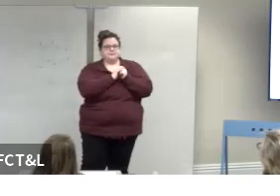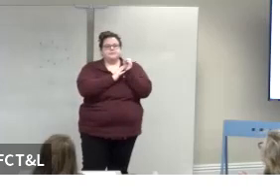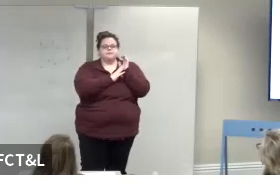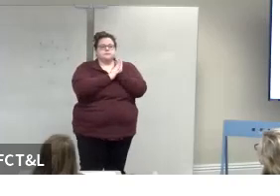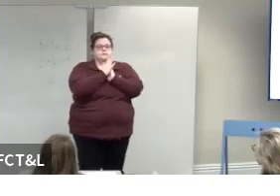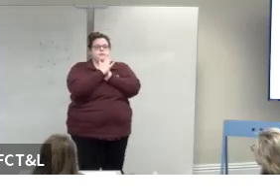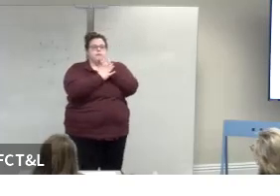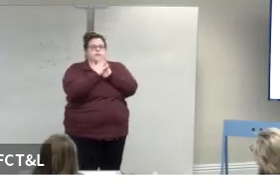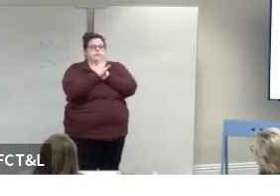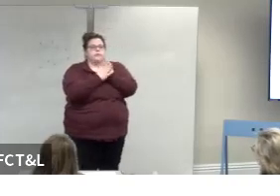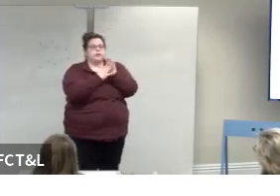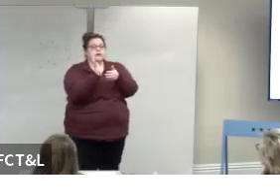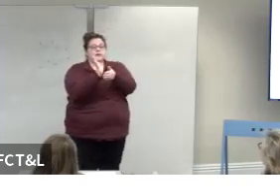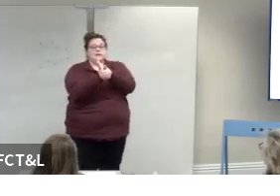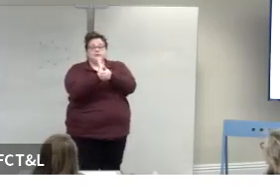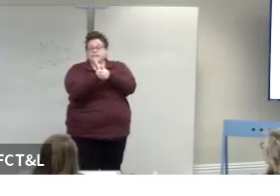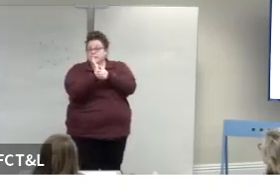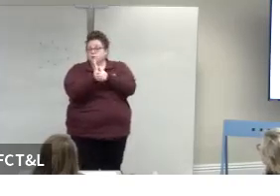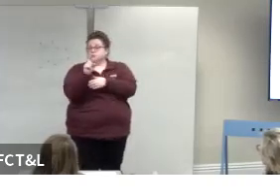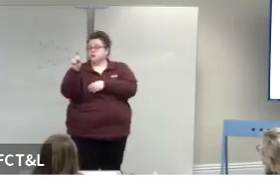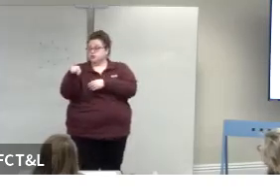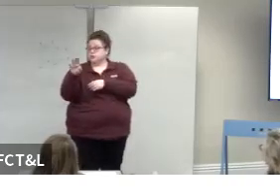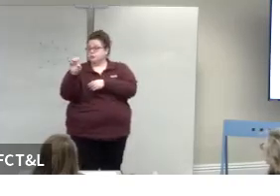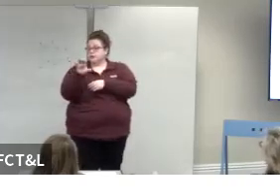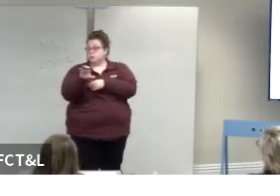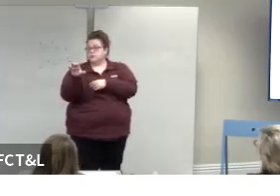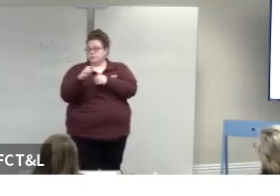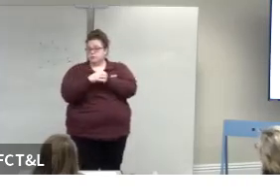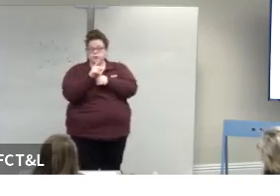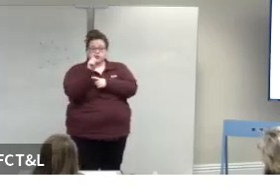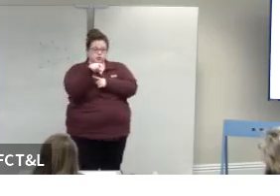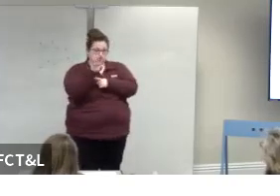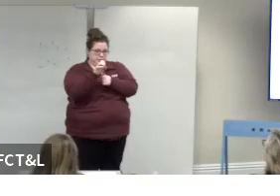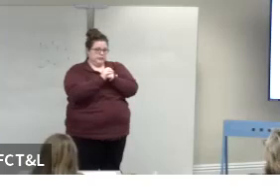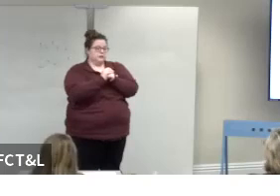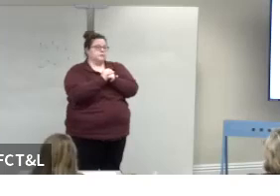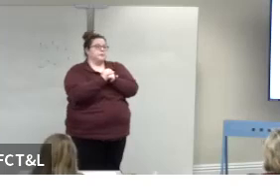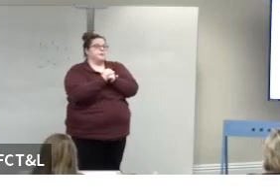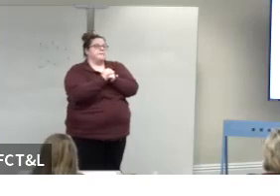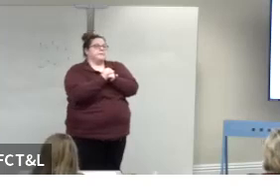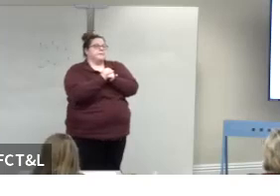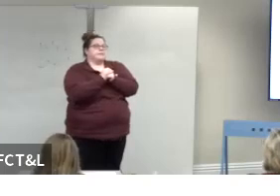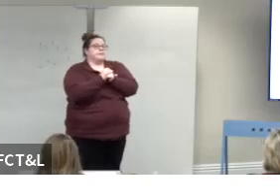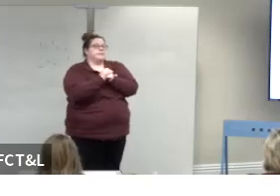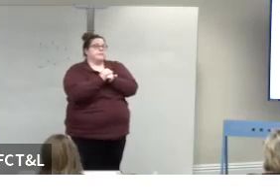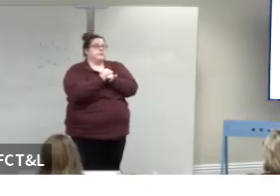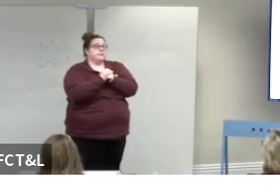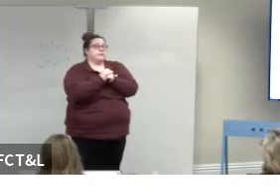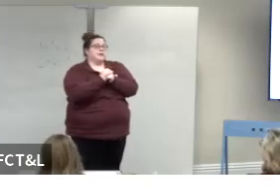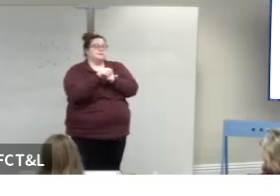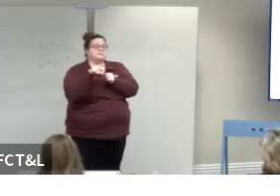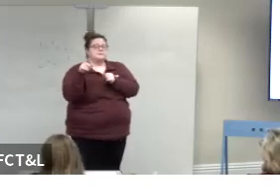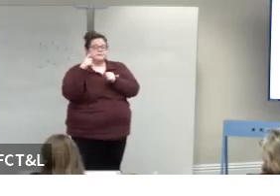stand. Something to that effect maybe might work, given, depending on what the situation is. The video should be